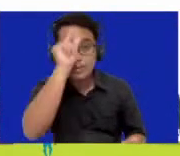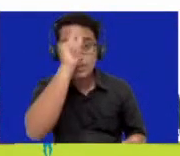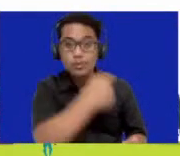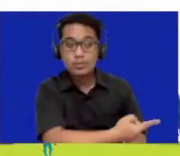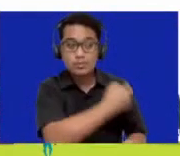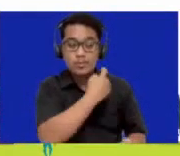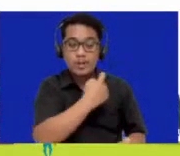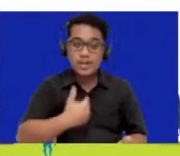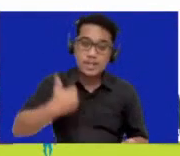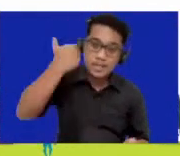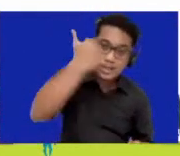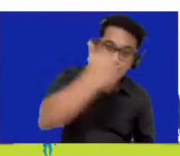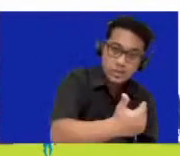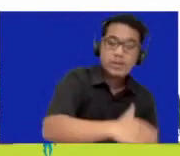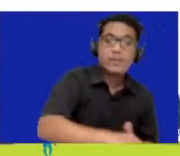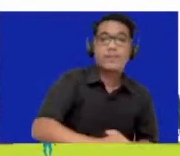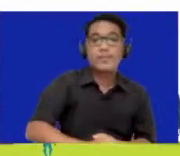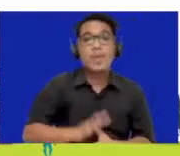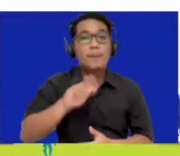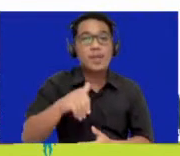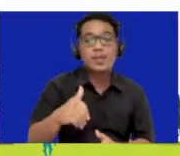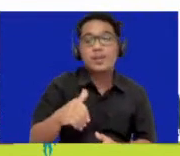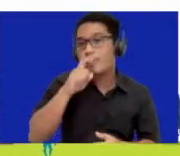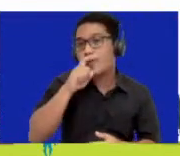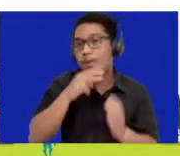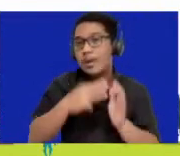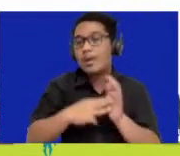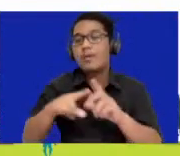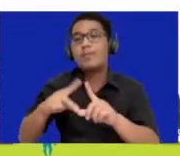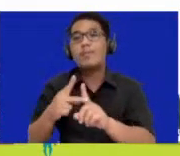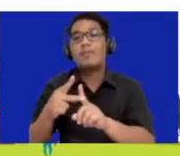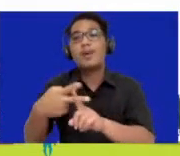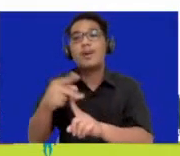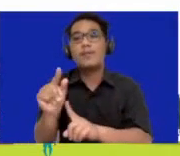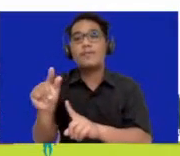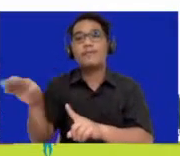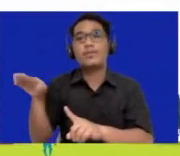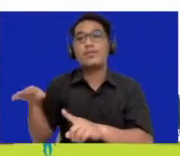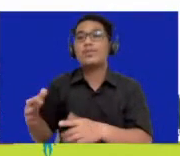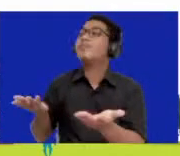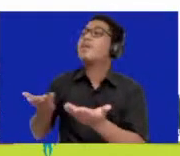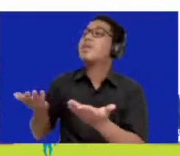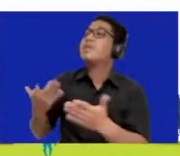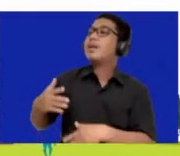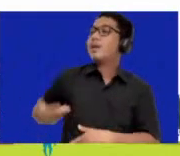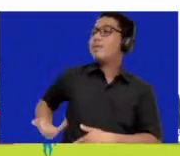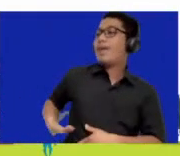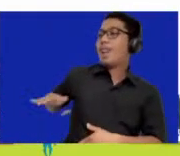Alam, how does Bangladesh can maintain such a big number of members?